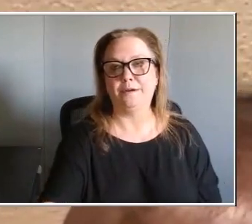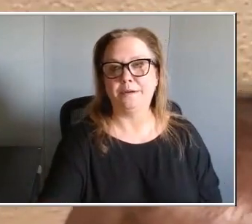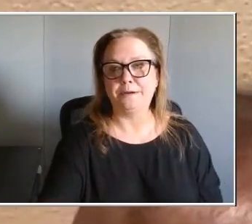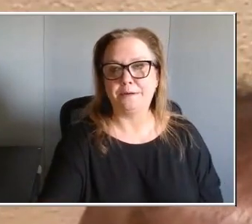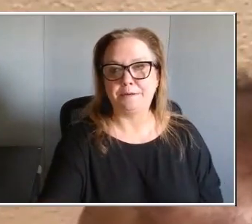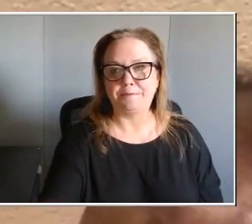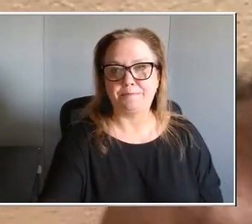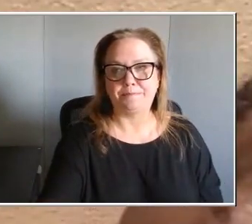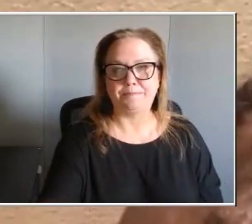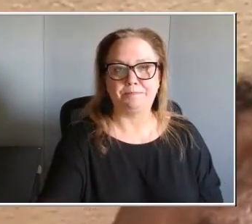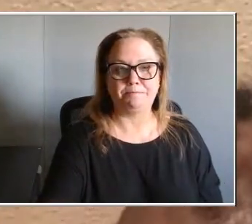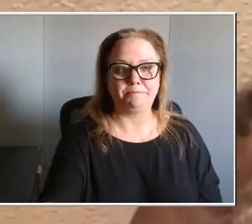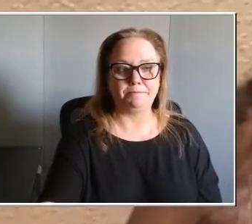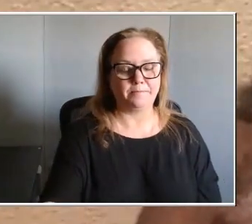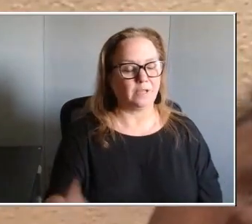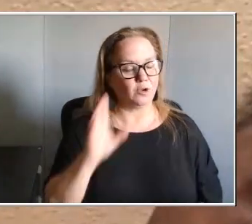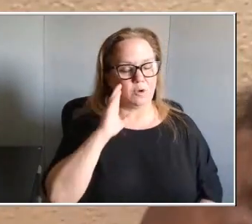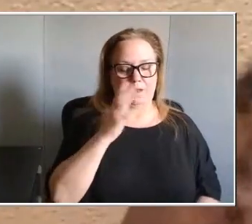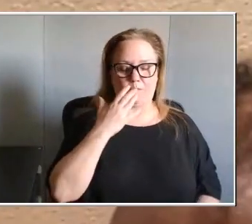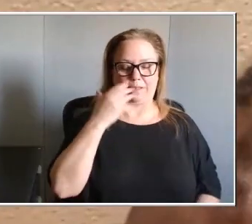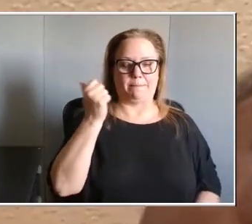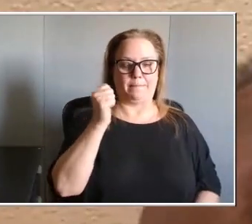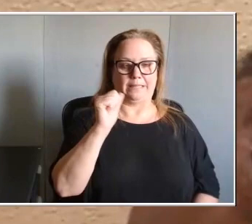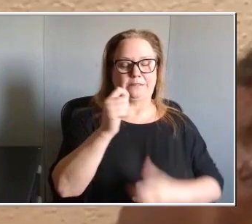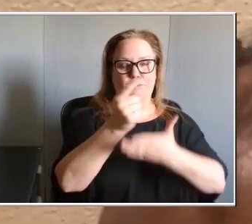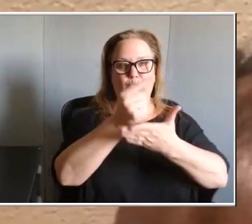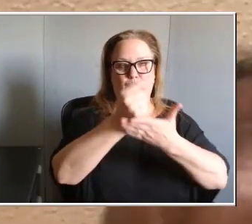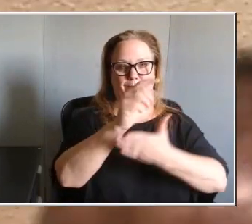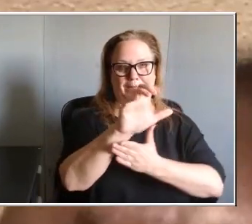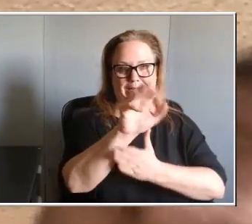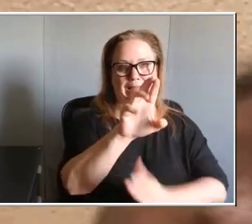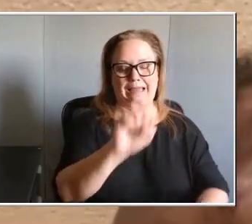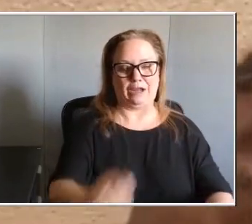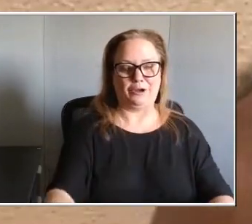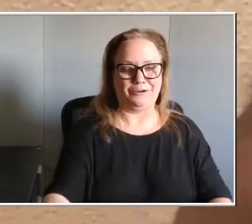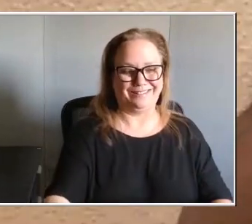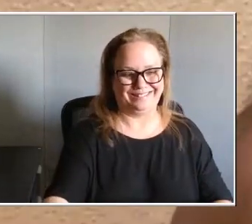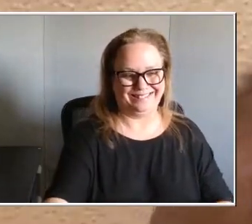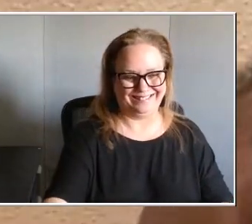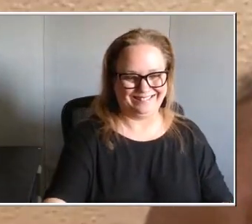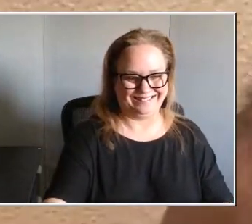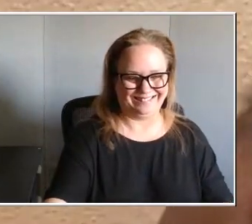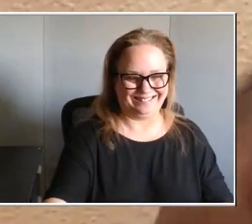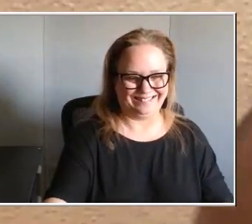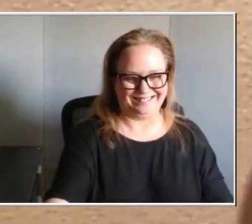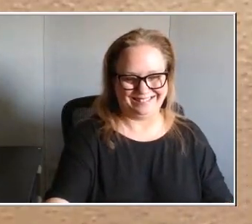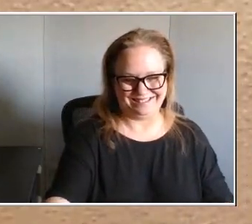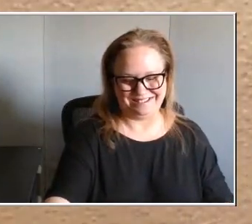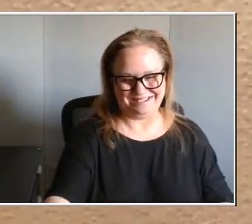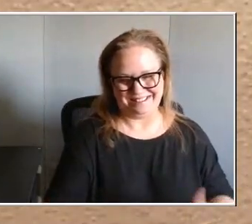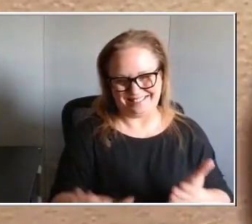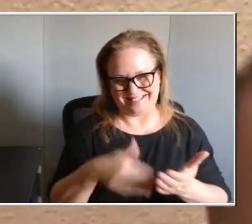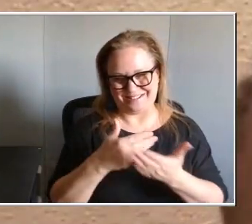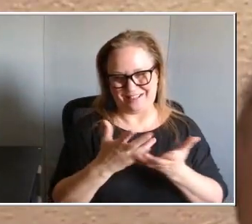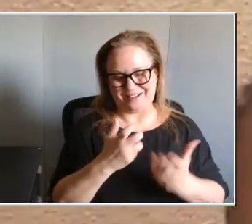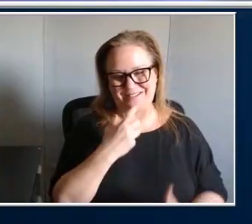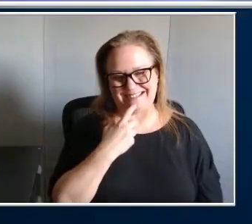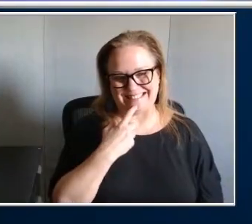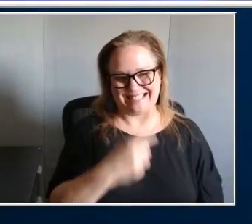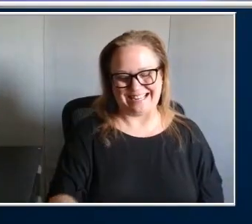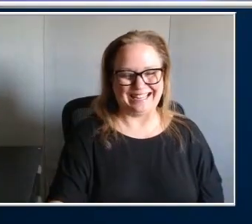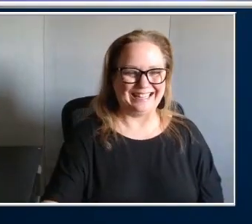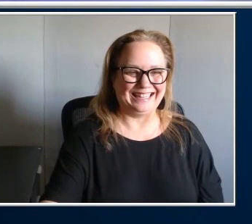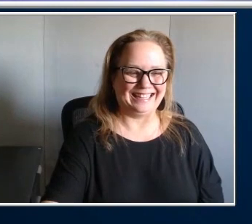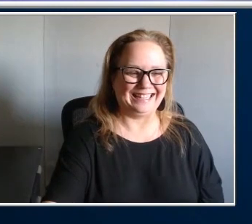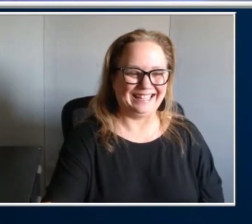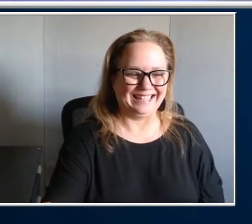that they'll get the best treatment and care. So that's pretty much all I wanted to say. Well, thank you. You've